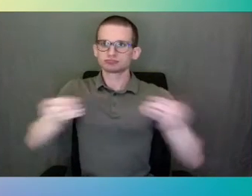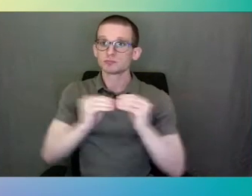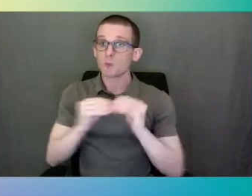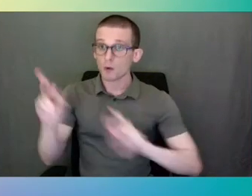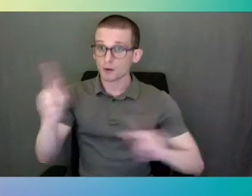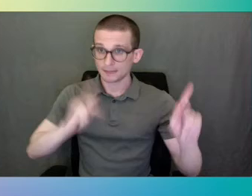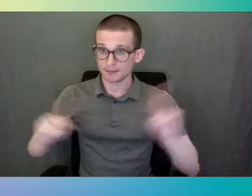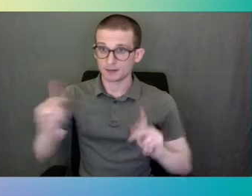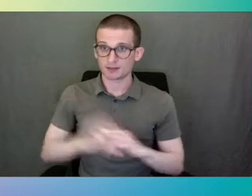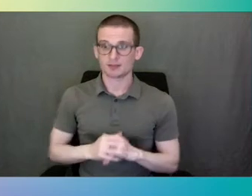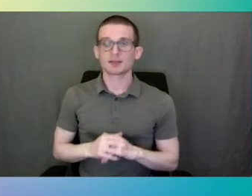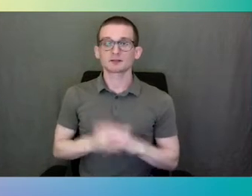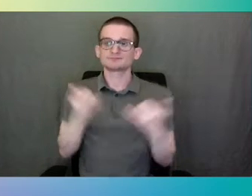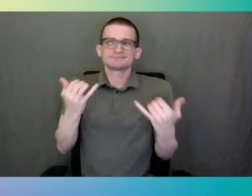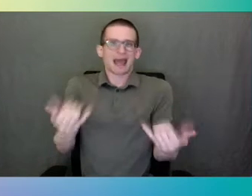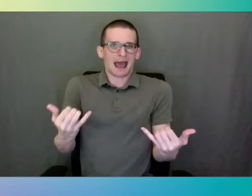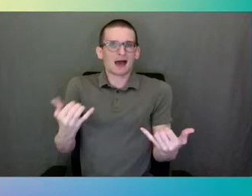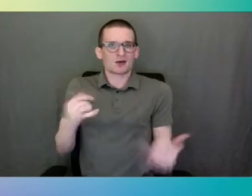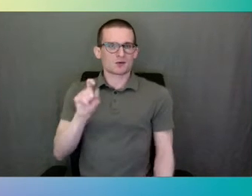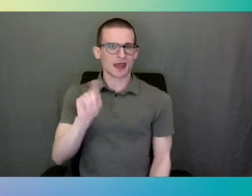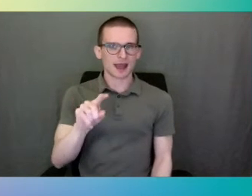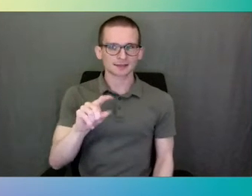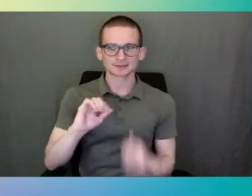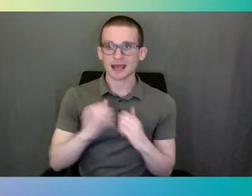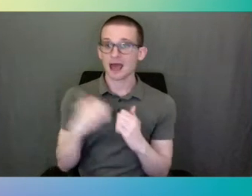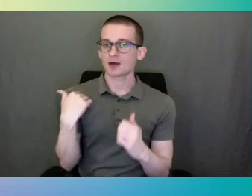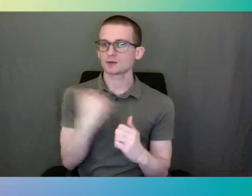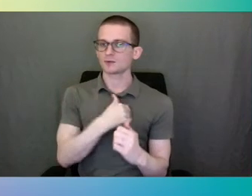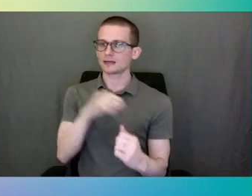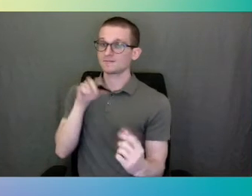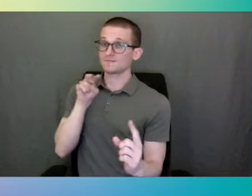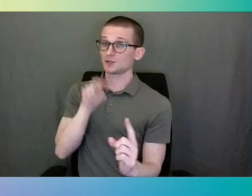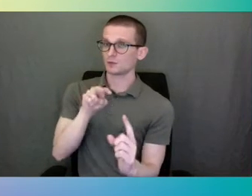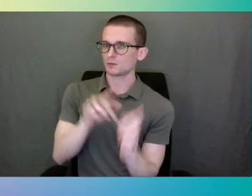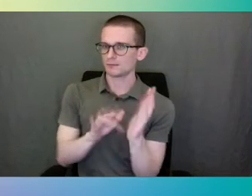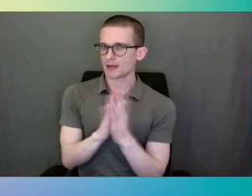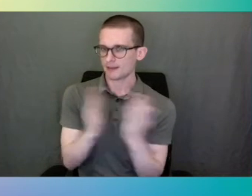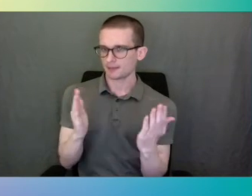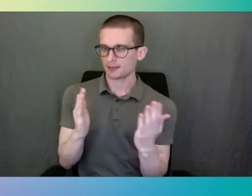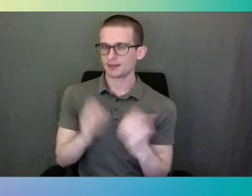So now we can ask the question, how do we view our Bible?